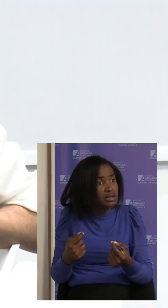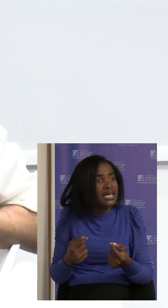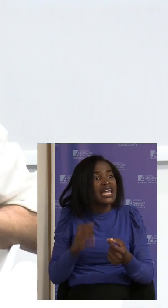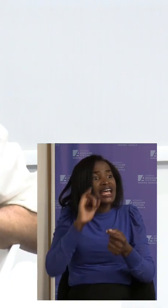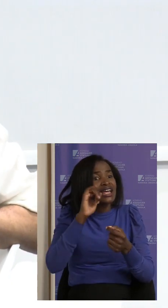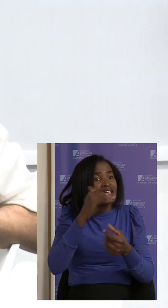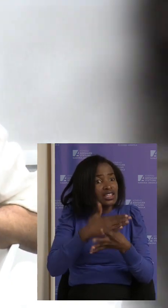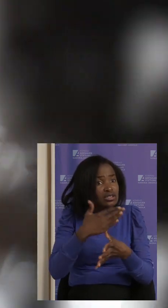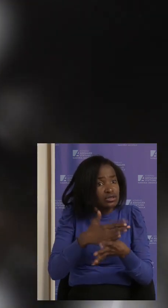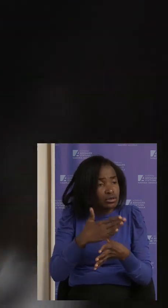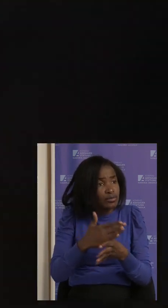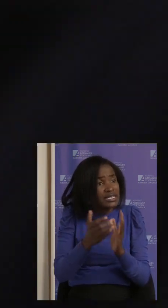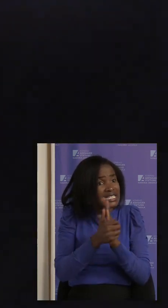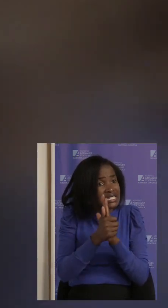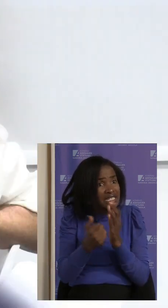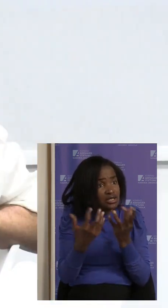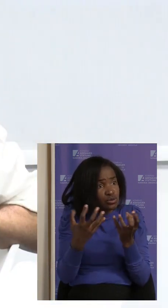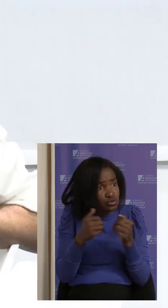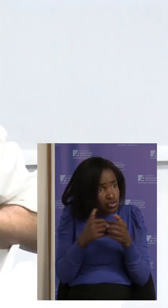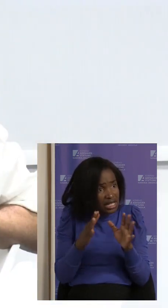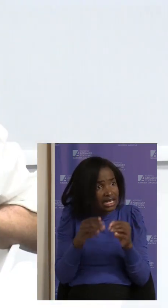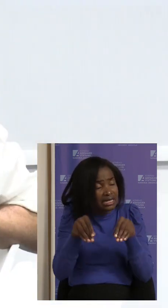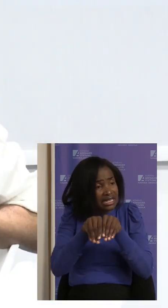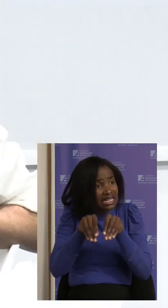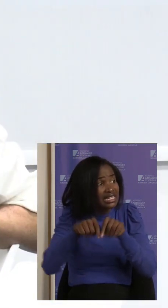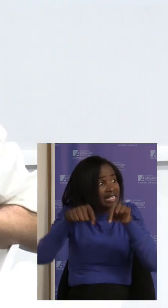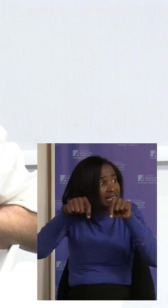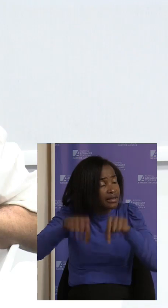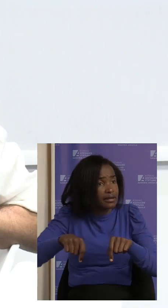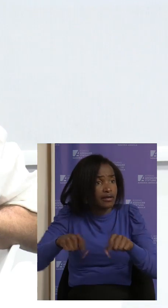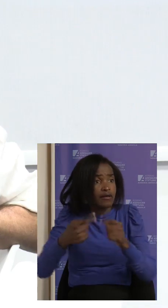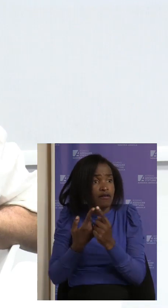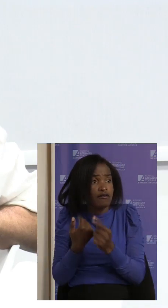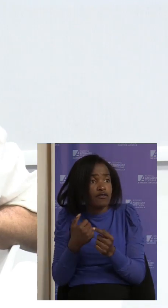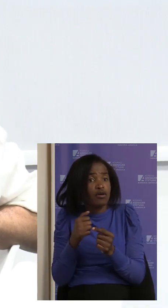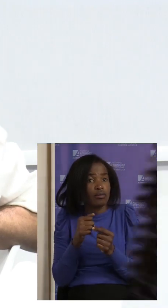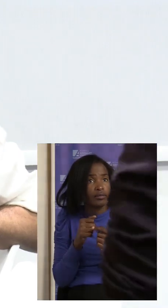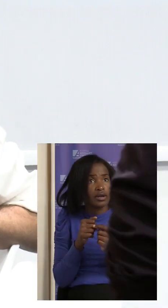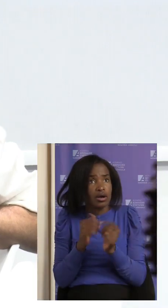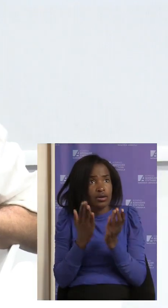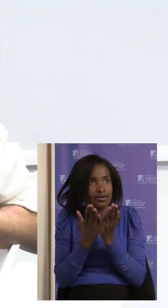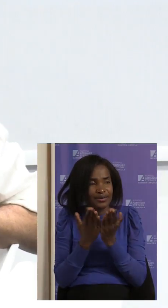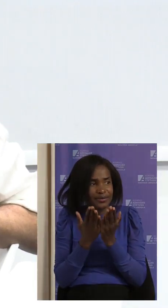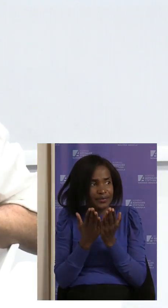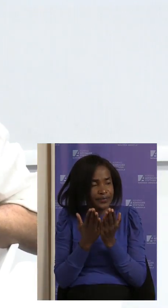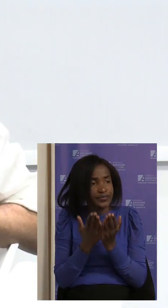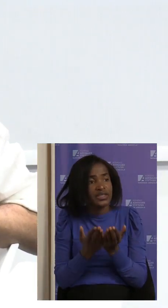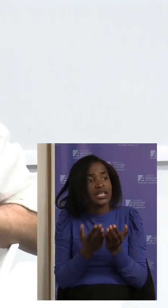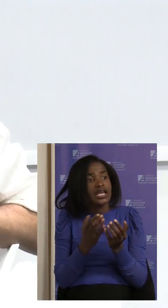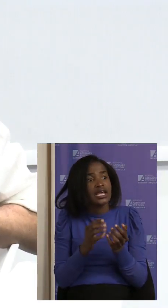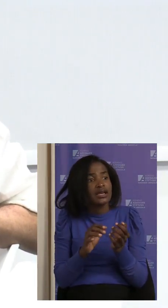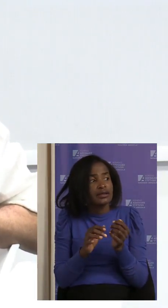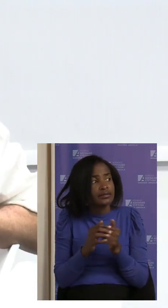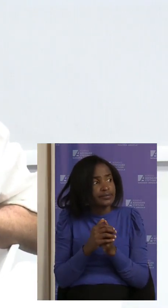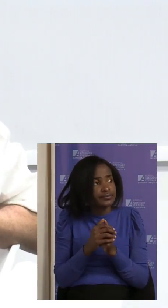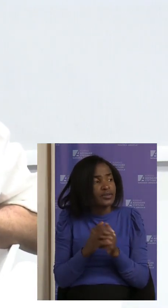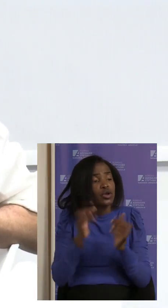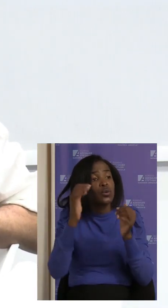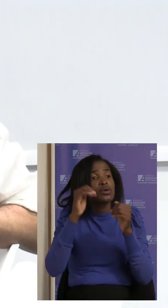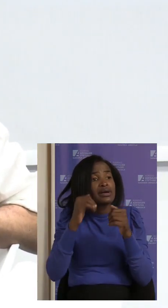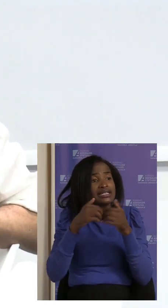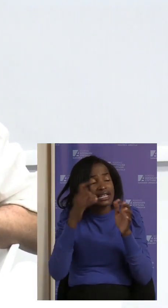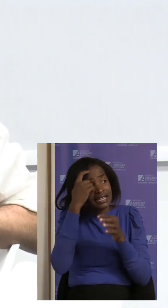jobs, these are the skills that we should start creating from the word go in schools. This is the sort of thinking we should